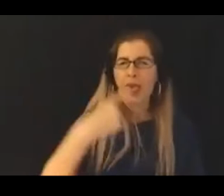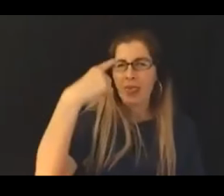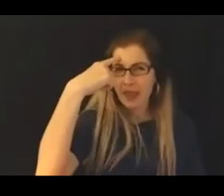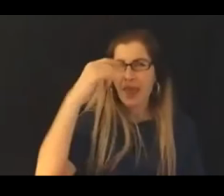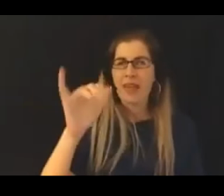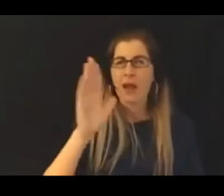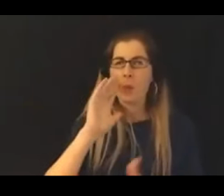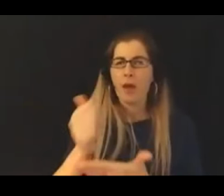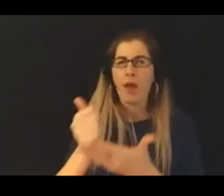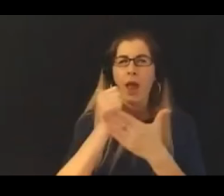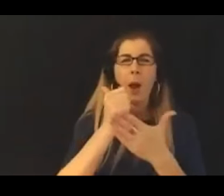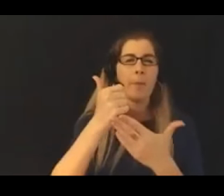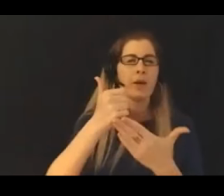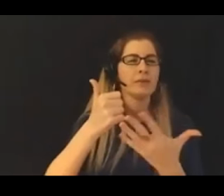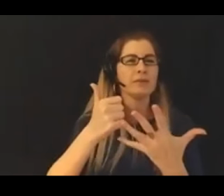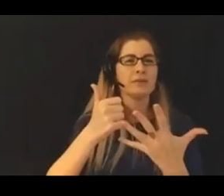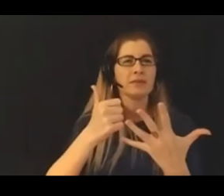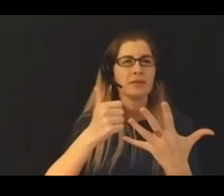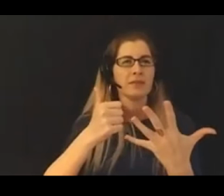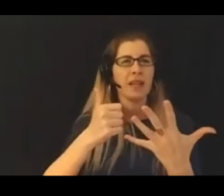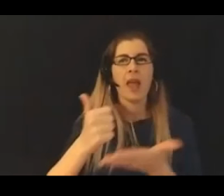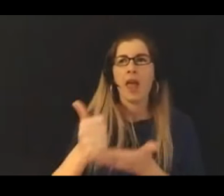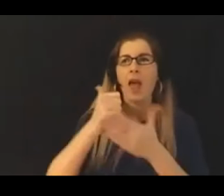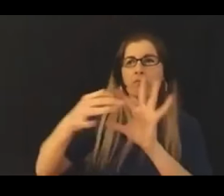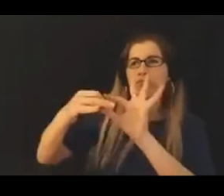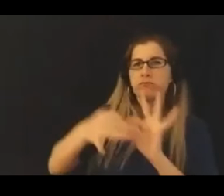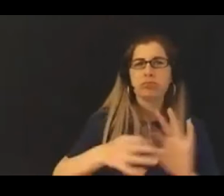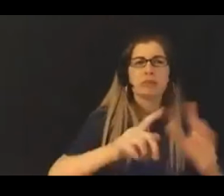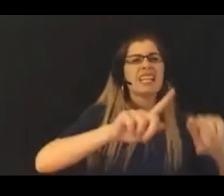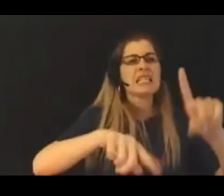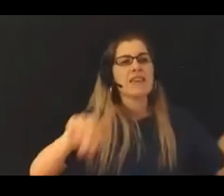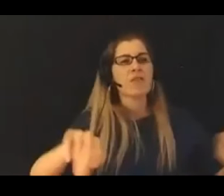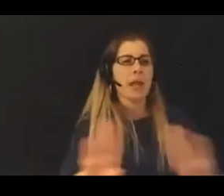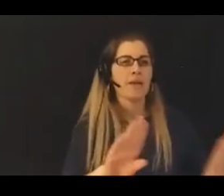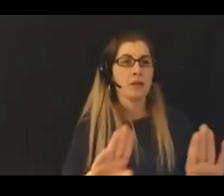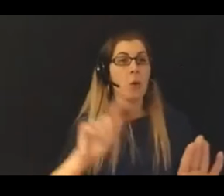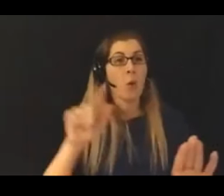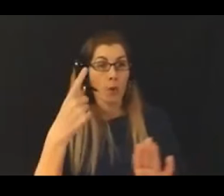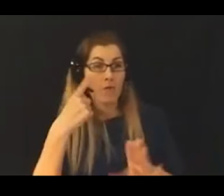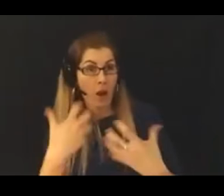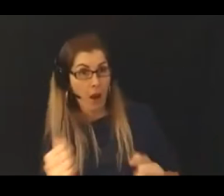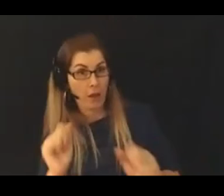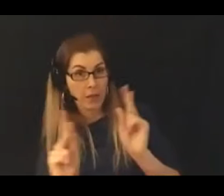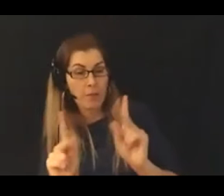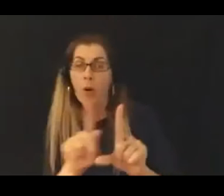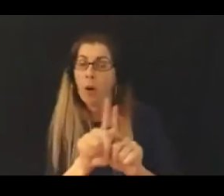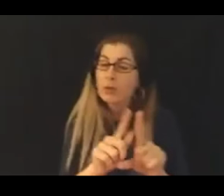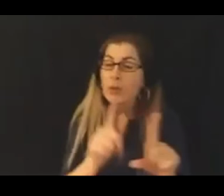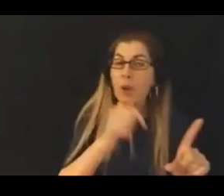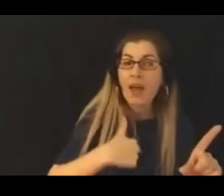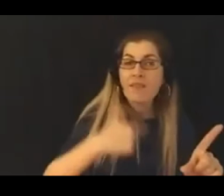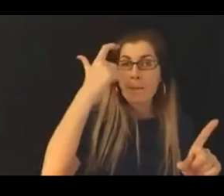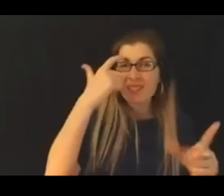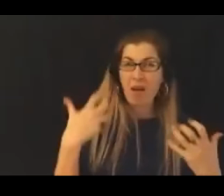for a whole range of behaviors, not only in healthy individuals, but people with mental health disorders, with